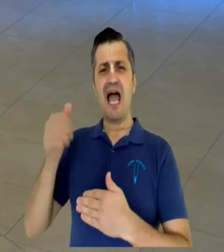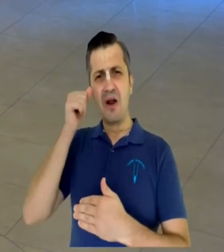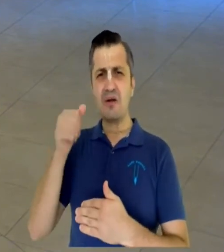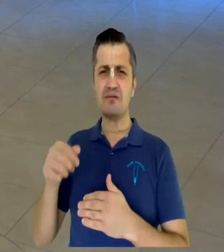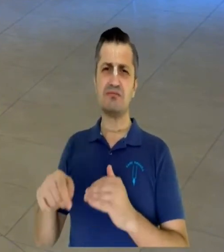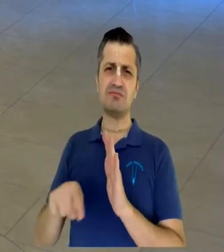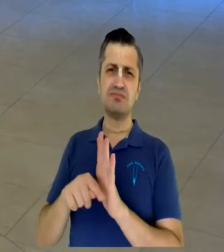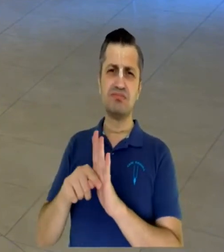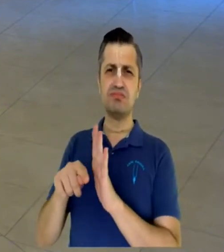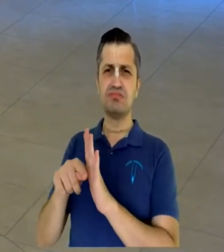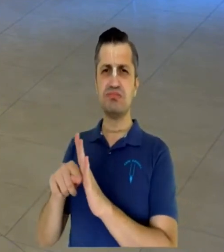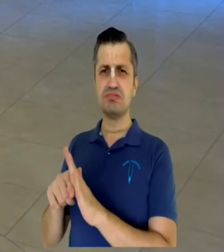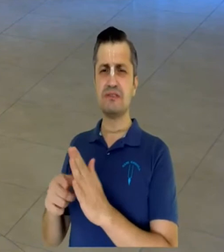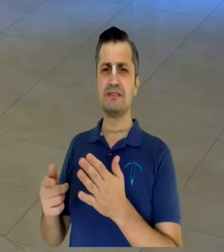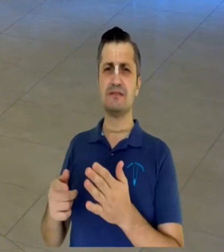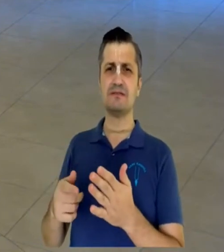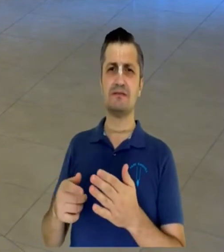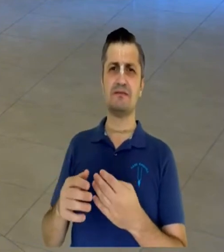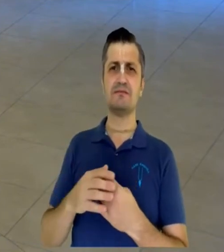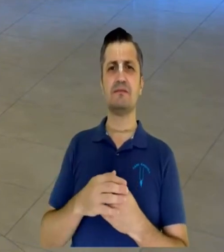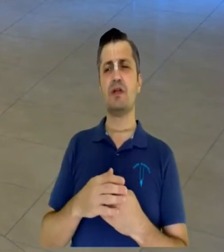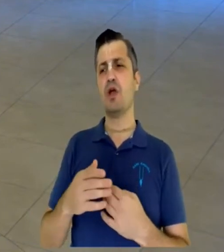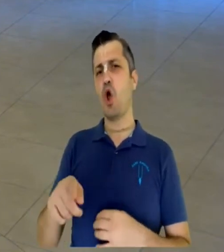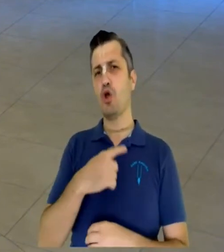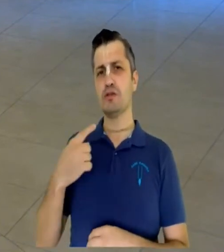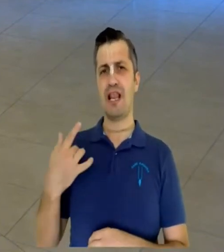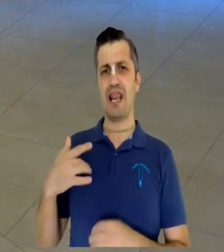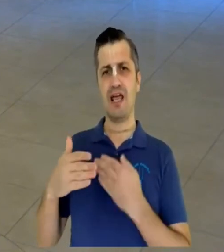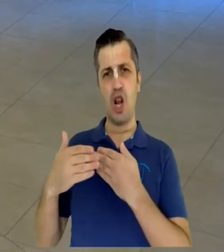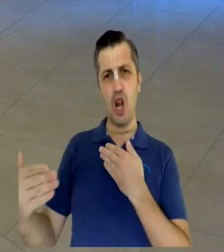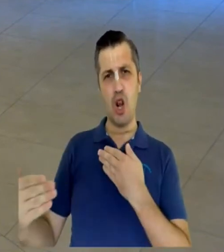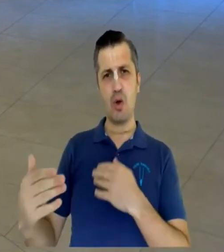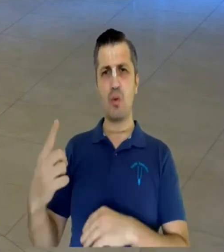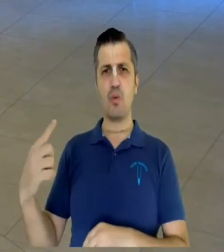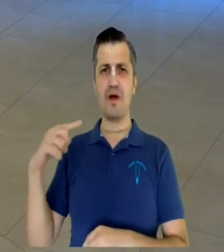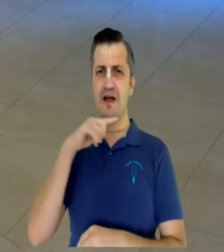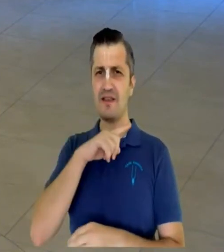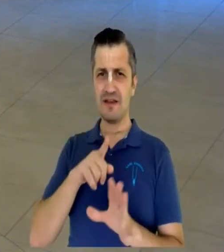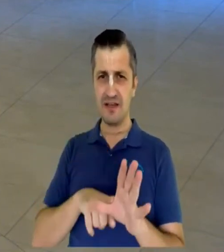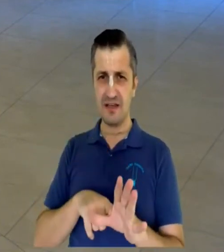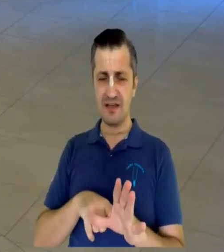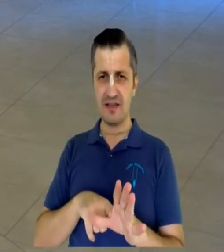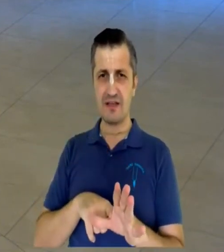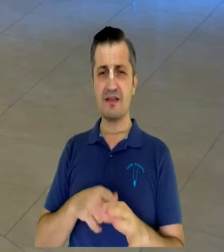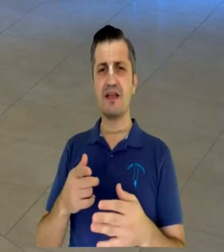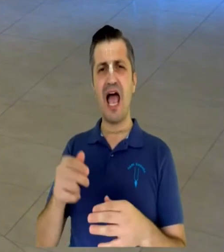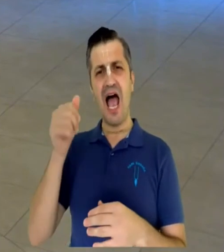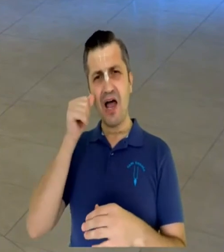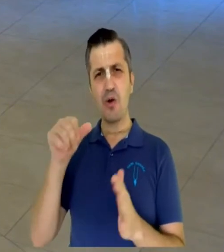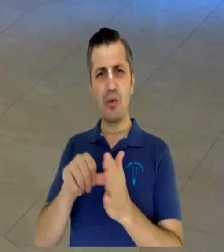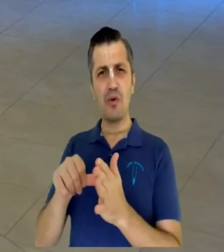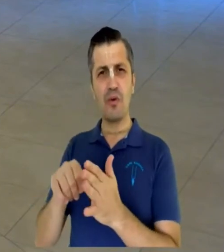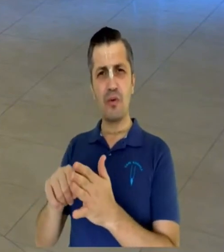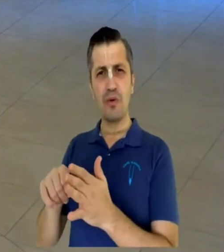in generally a maximum 100-year period, and this is why Lord Chaitanya's Sankirtan movement is